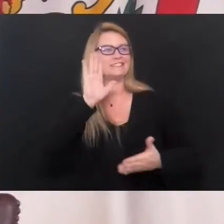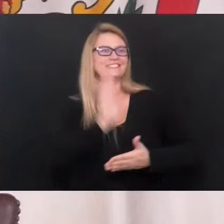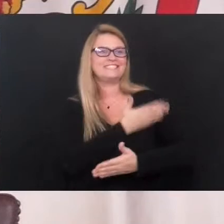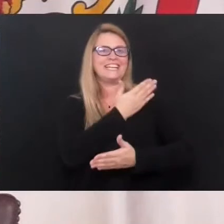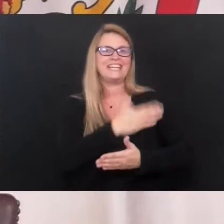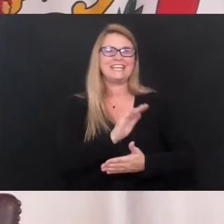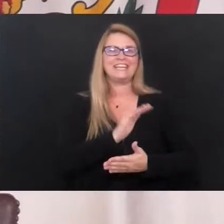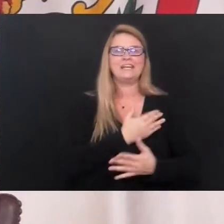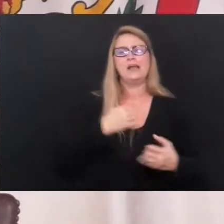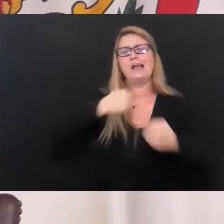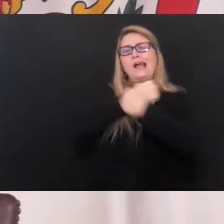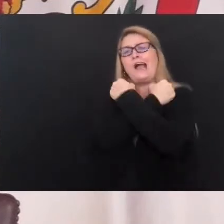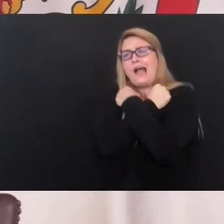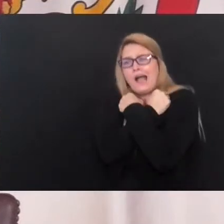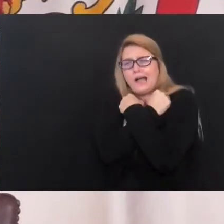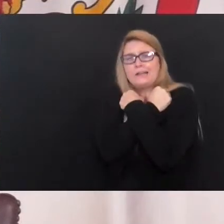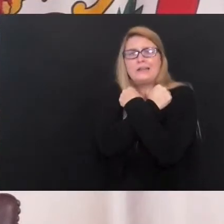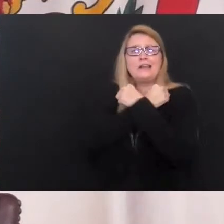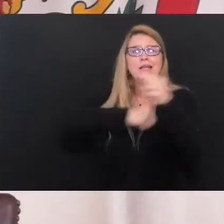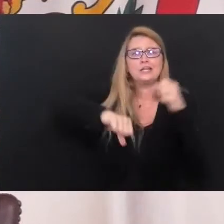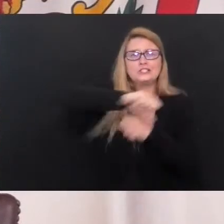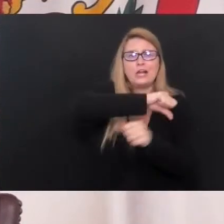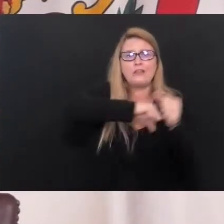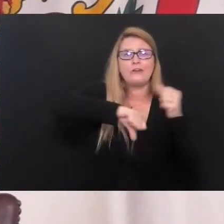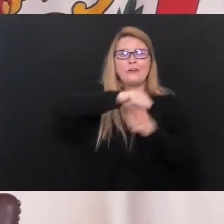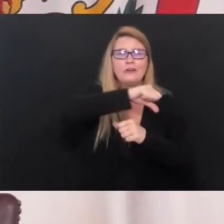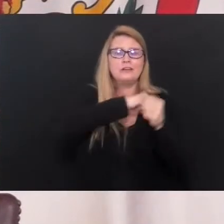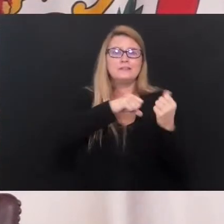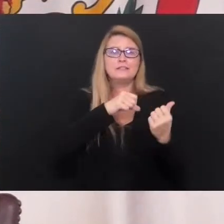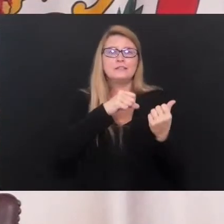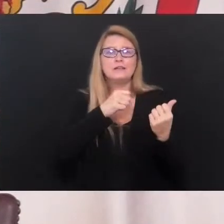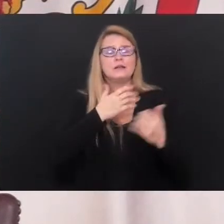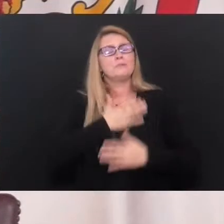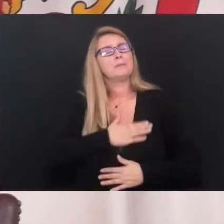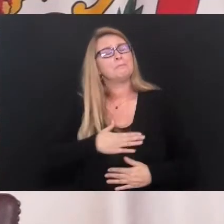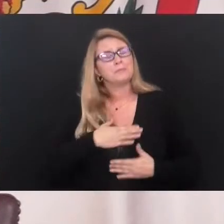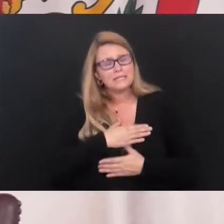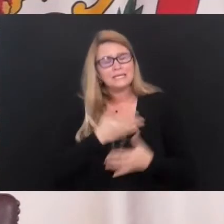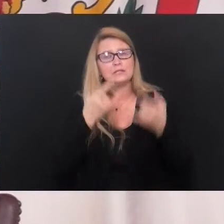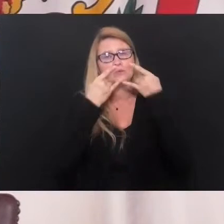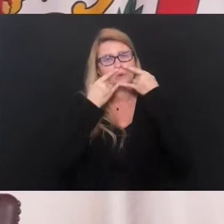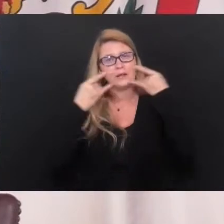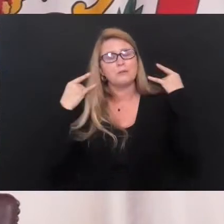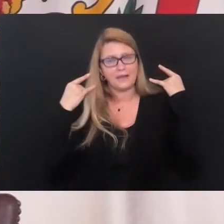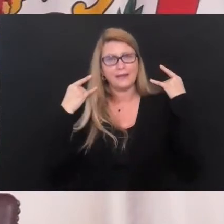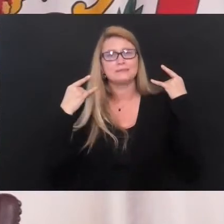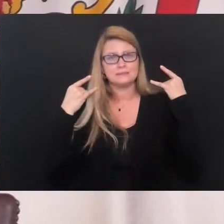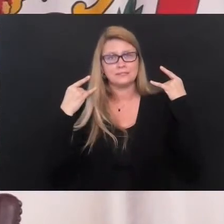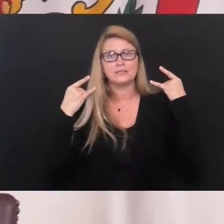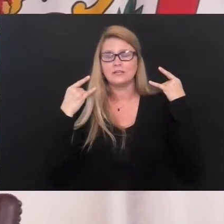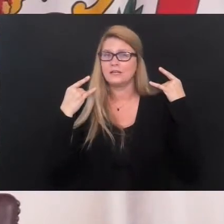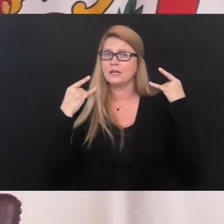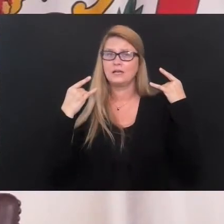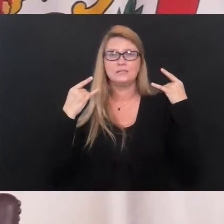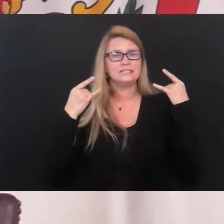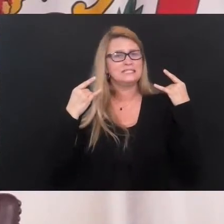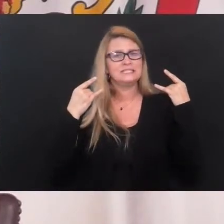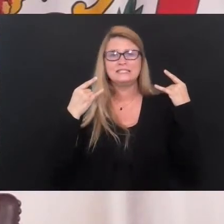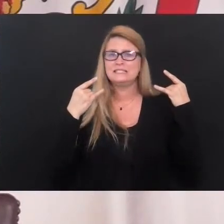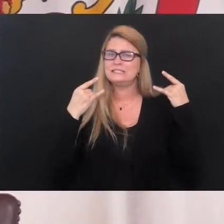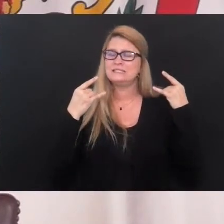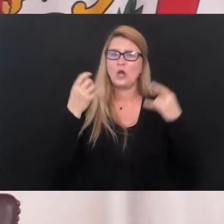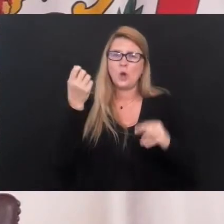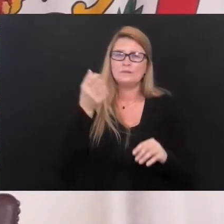probably embracing, you know, from the standpoint of please wear your mask. please just hold up just a